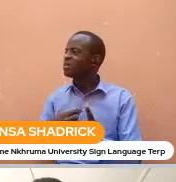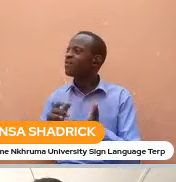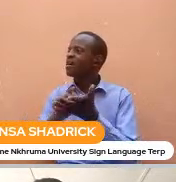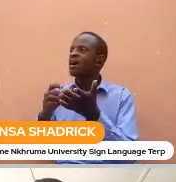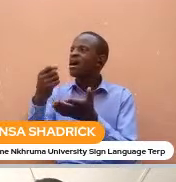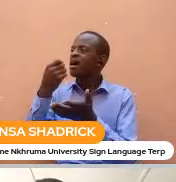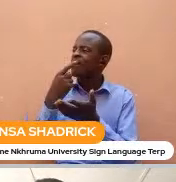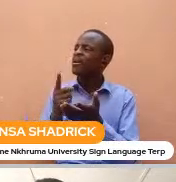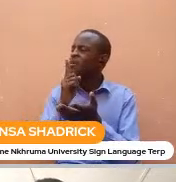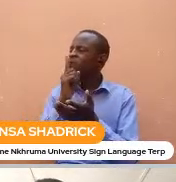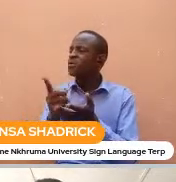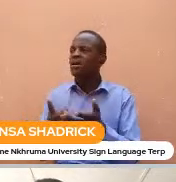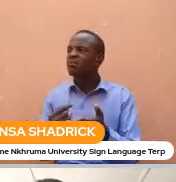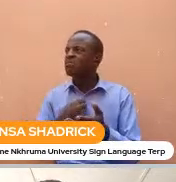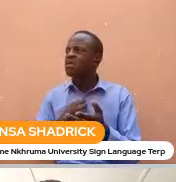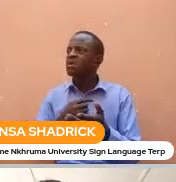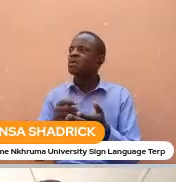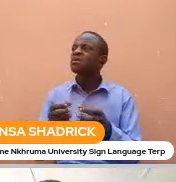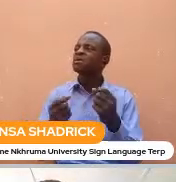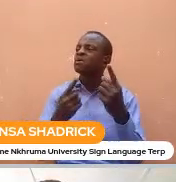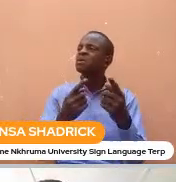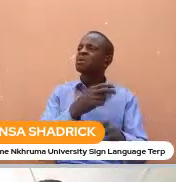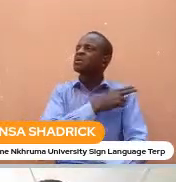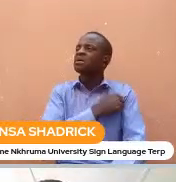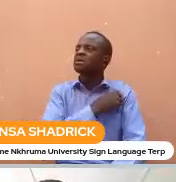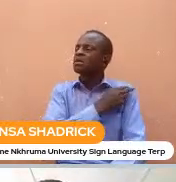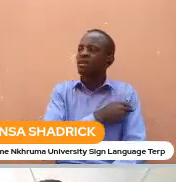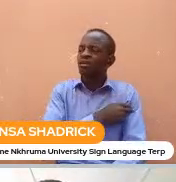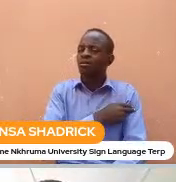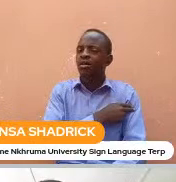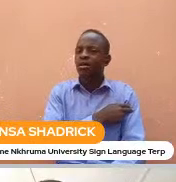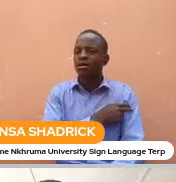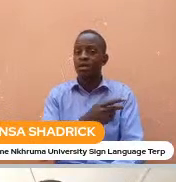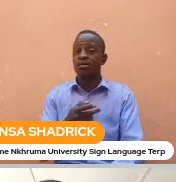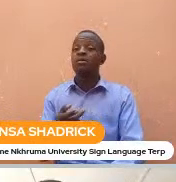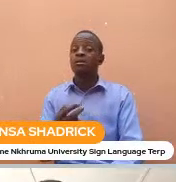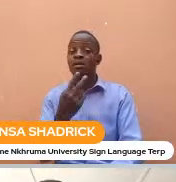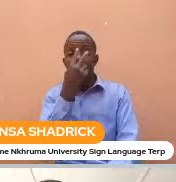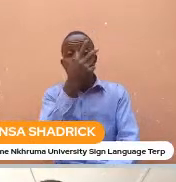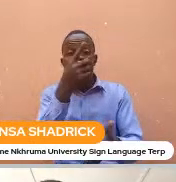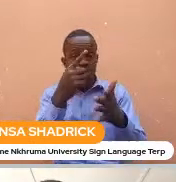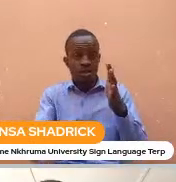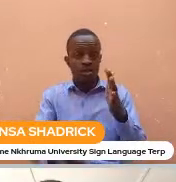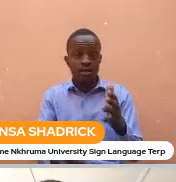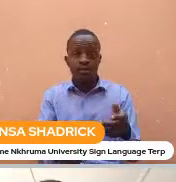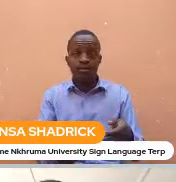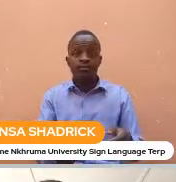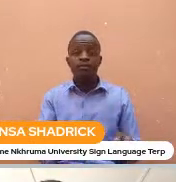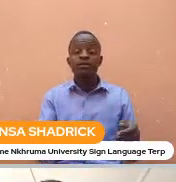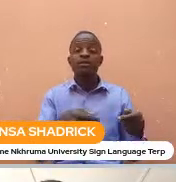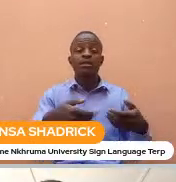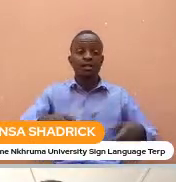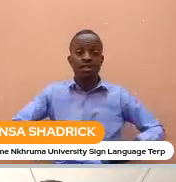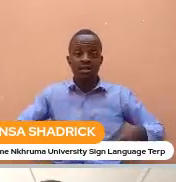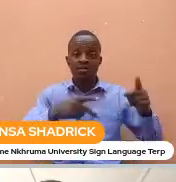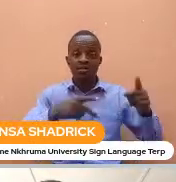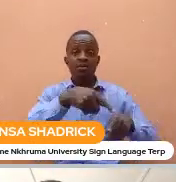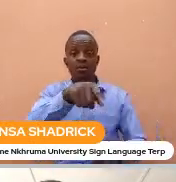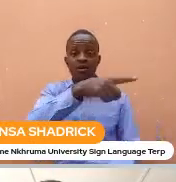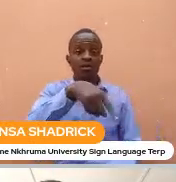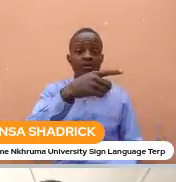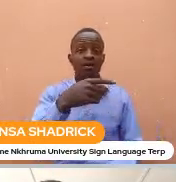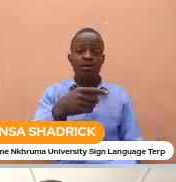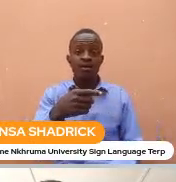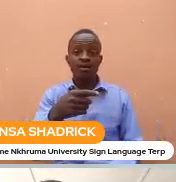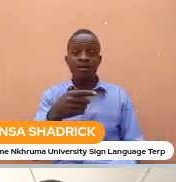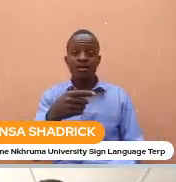pills at the clinic. So, from what I've noticed, these young people would rather send bigger